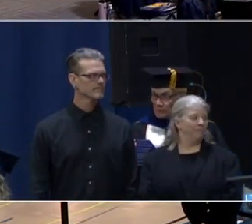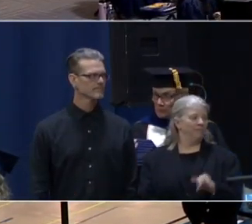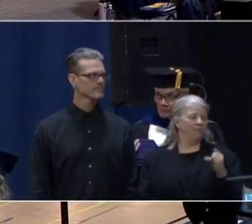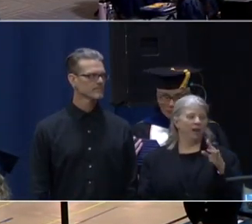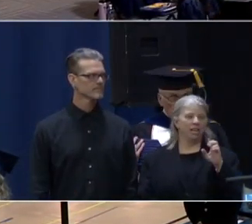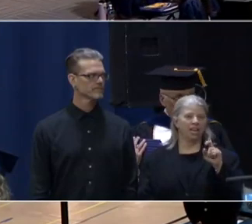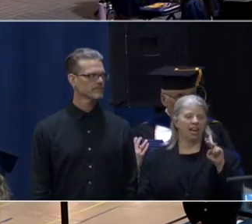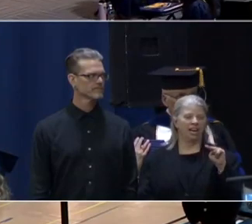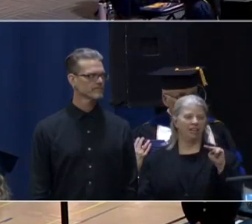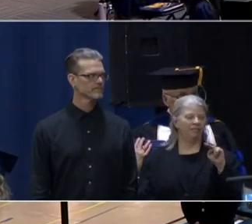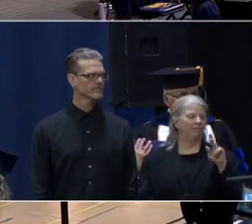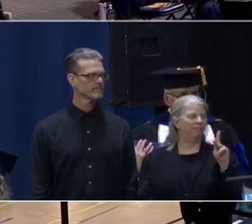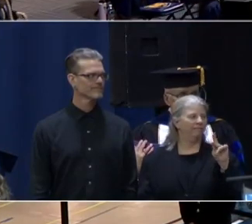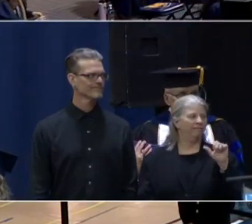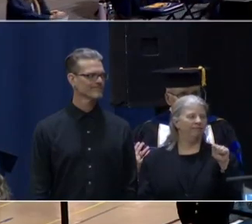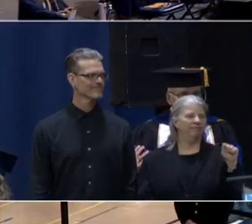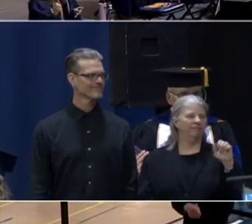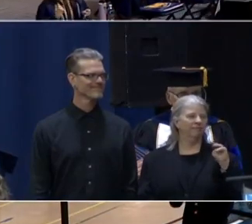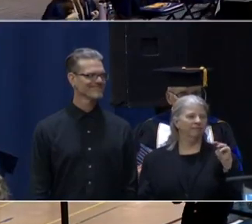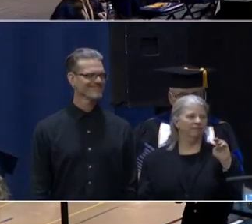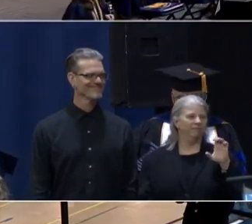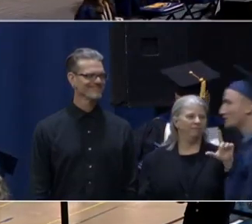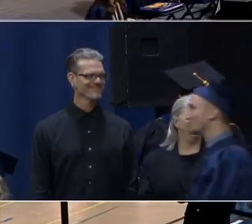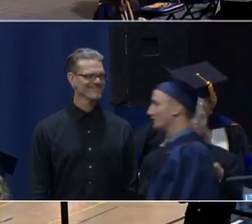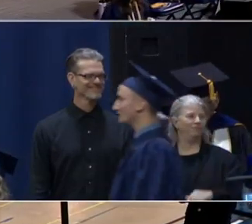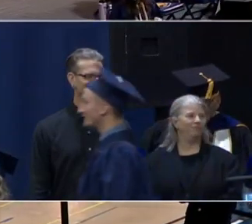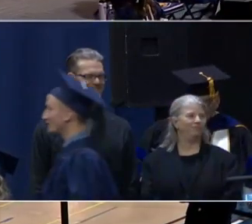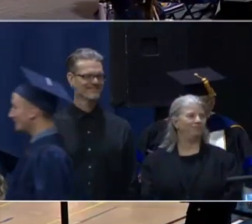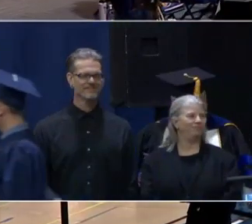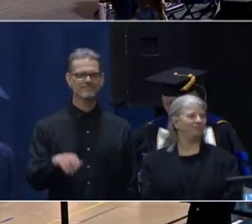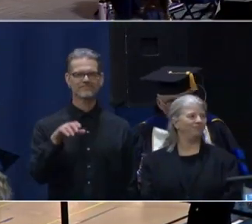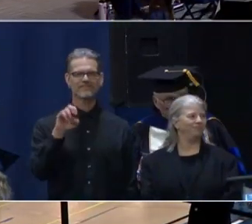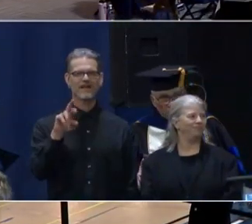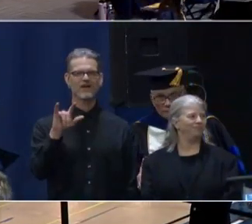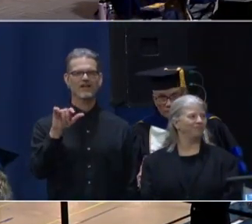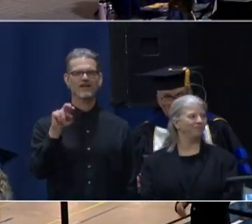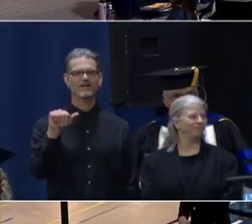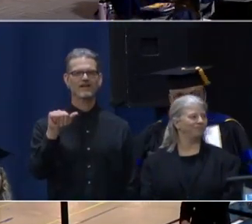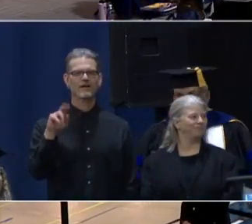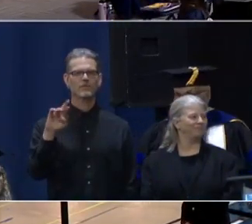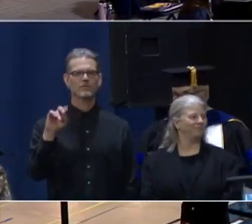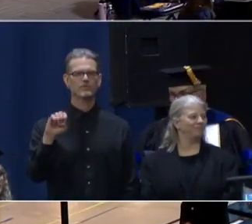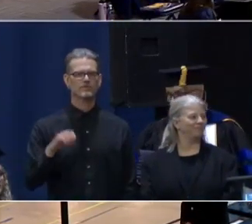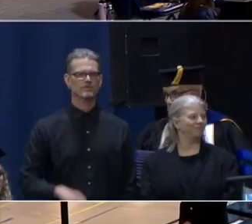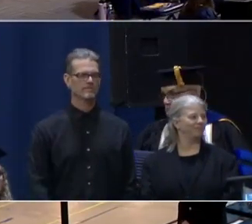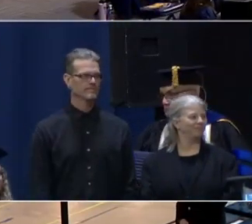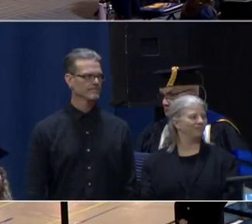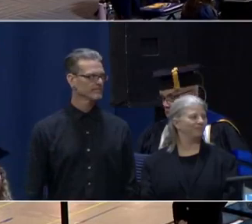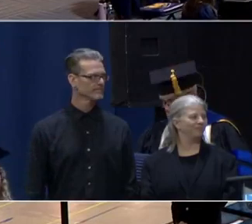Justin Cass, magna cum laude. Erlinda Cruz.